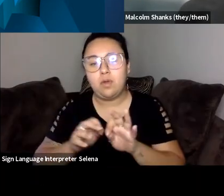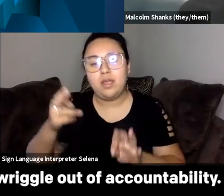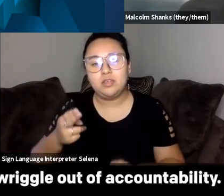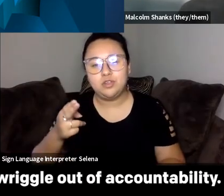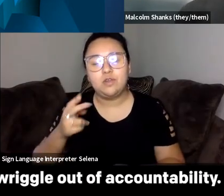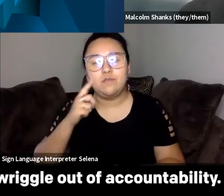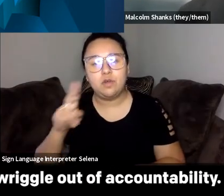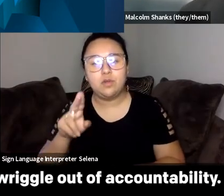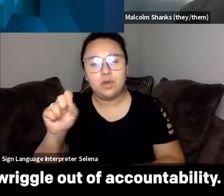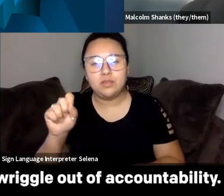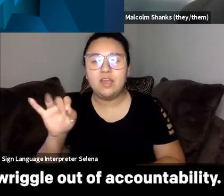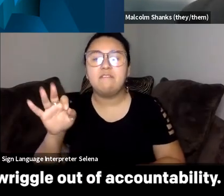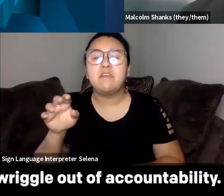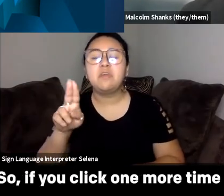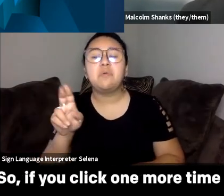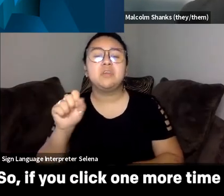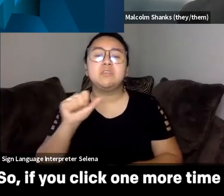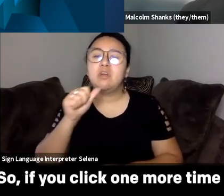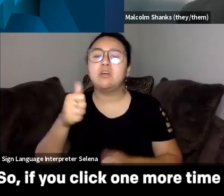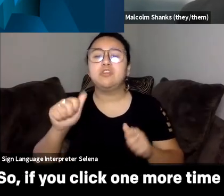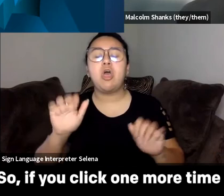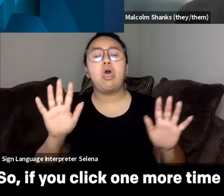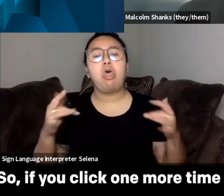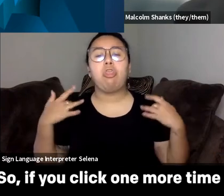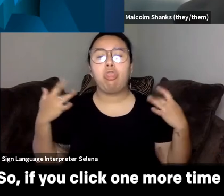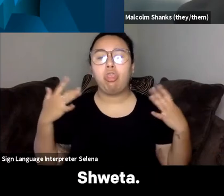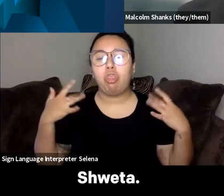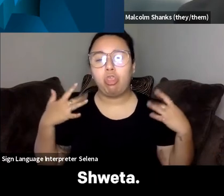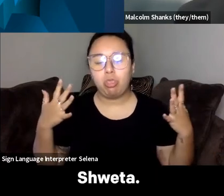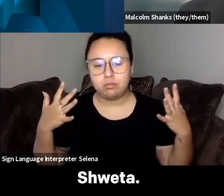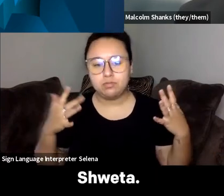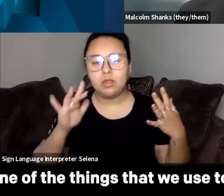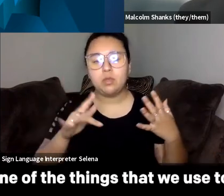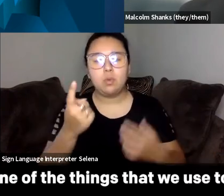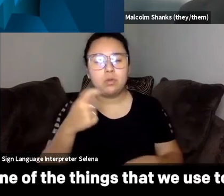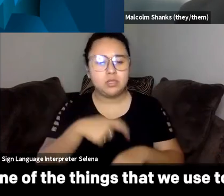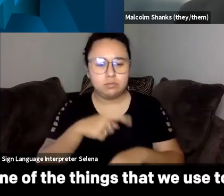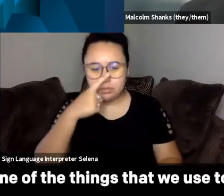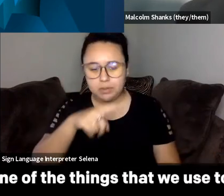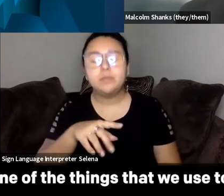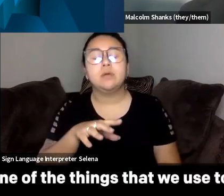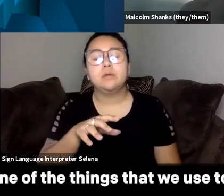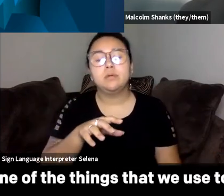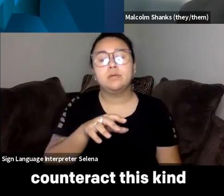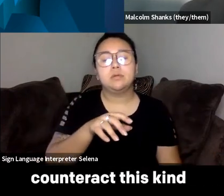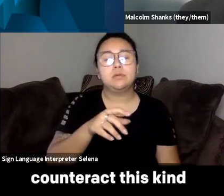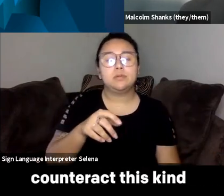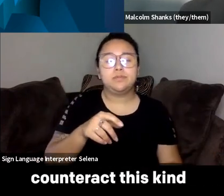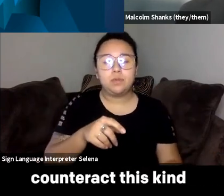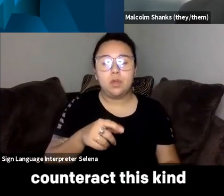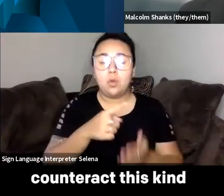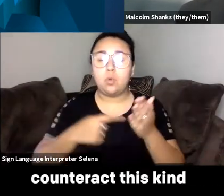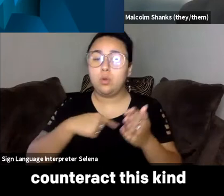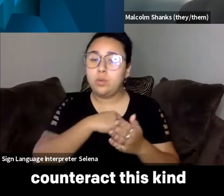trying to wriggle out of accountability. So if you click one more time, Shweta, one of the things that we use to